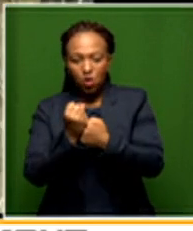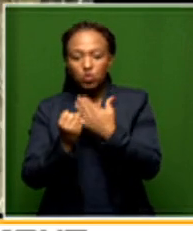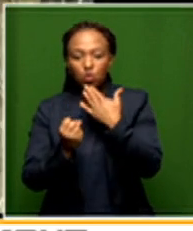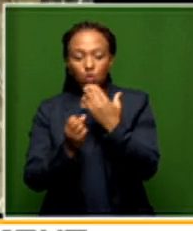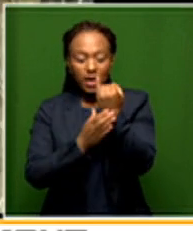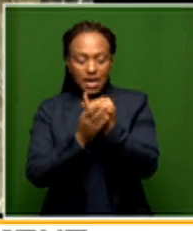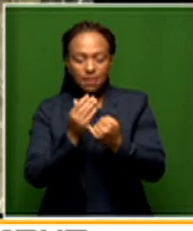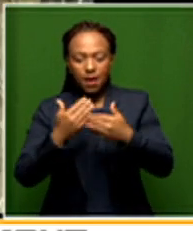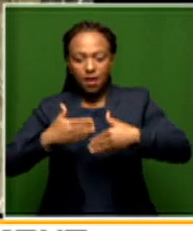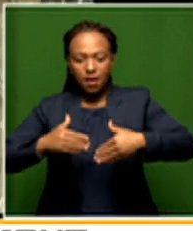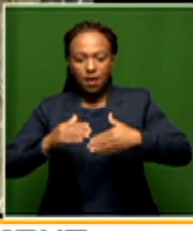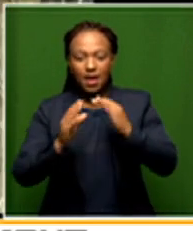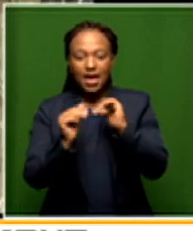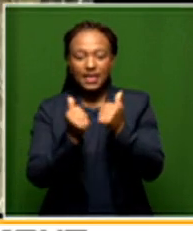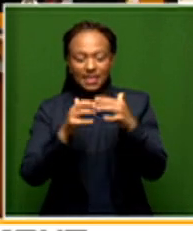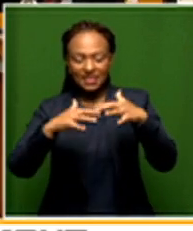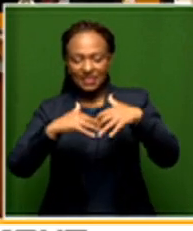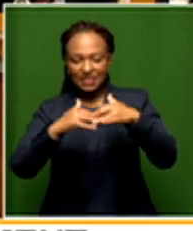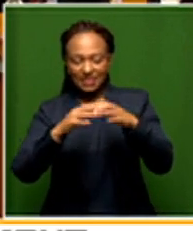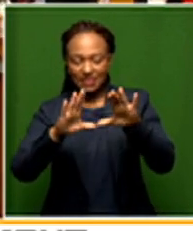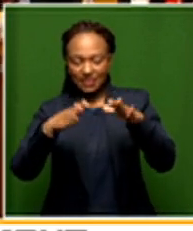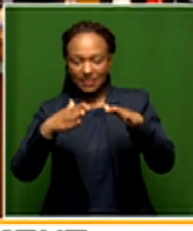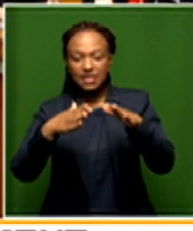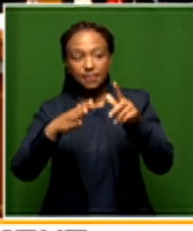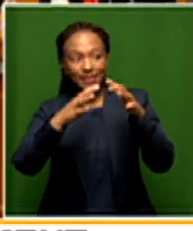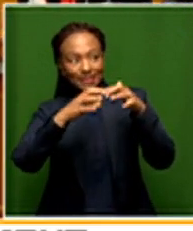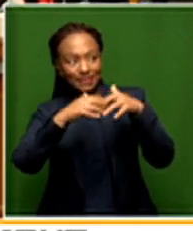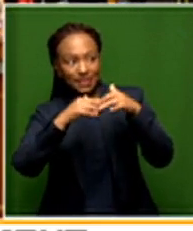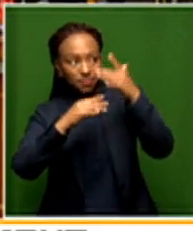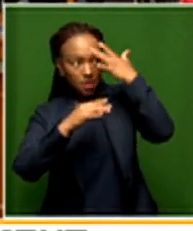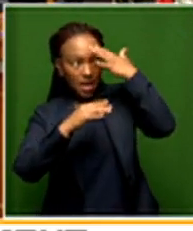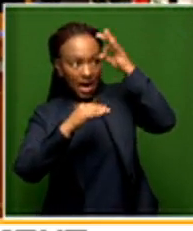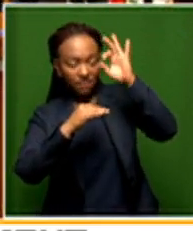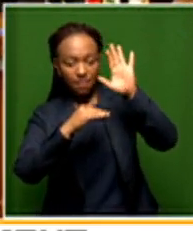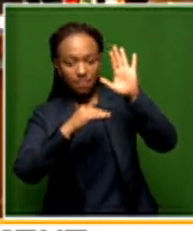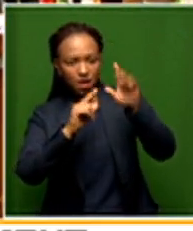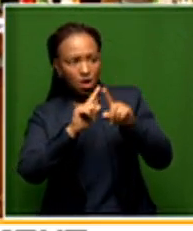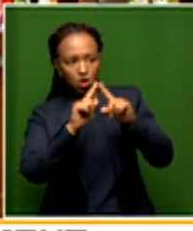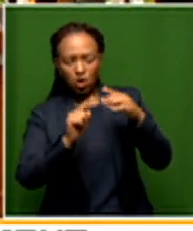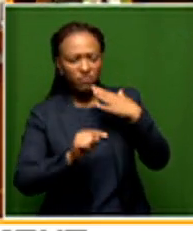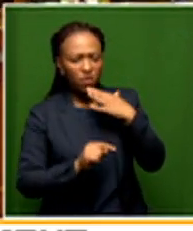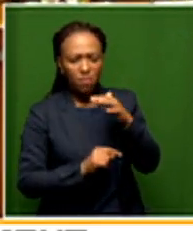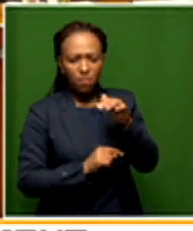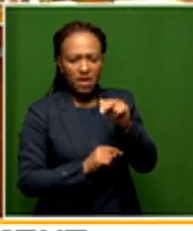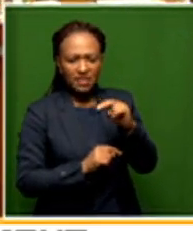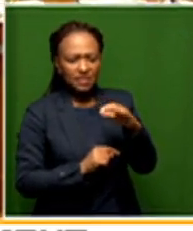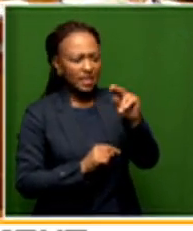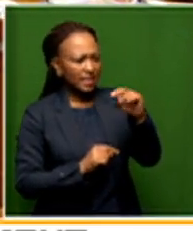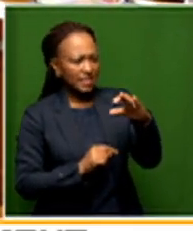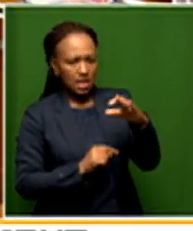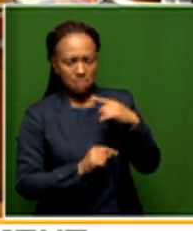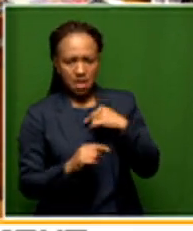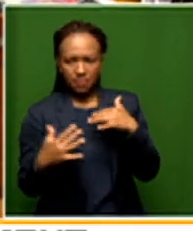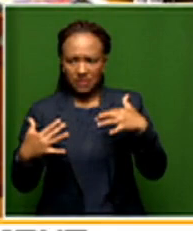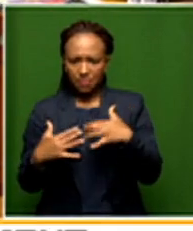agency, but that must come through a proper policy process from government, not from the diktat of the African National Congress. So I'm really surprised